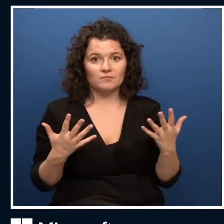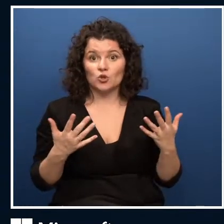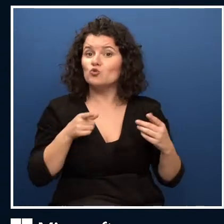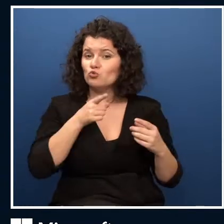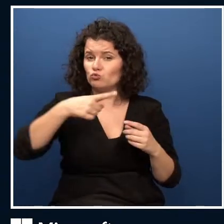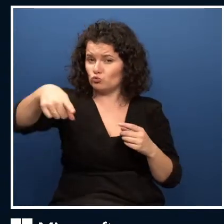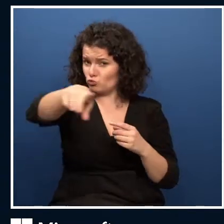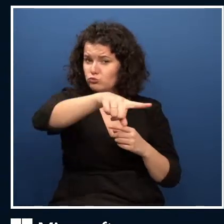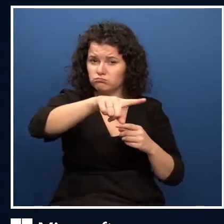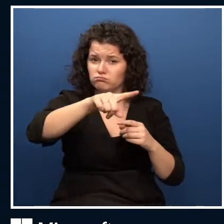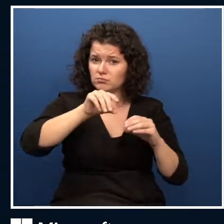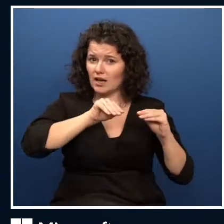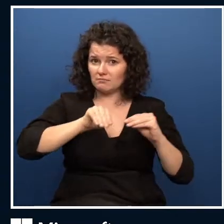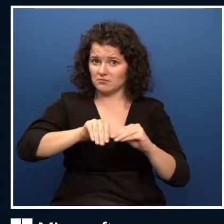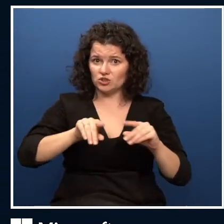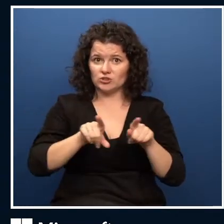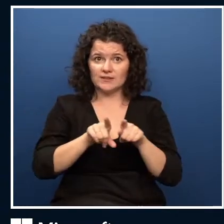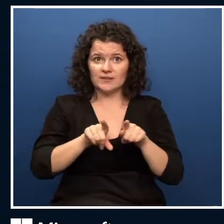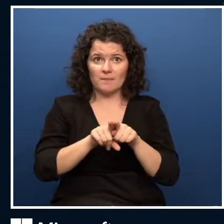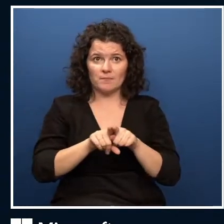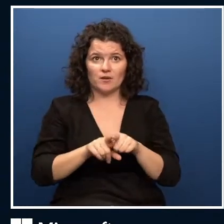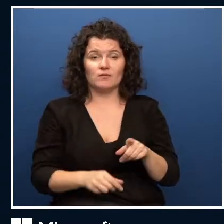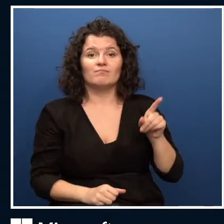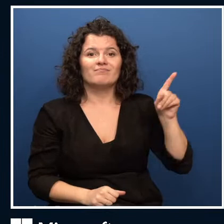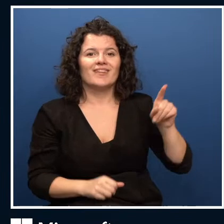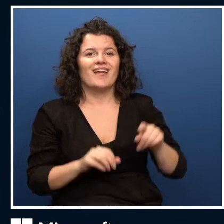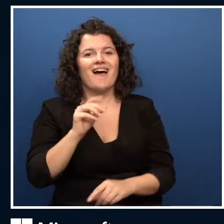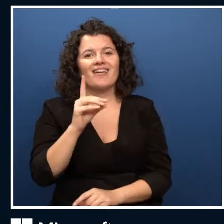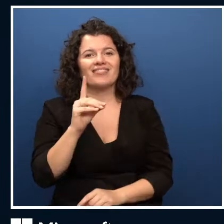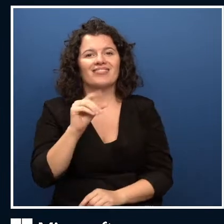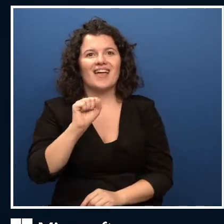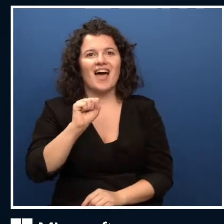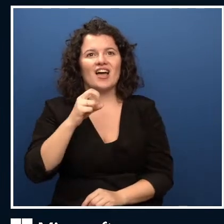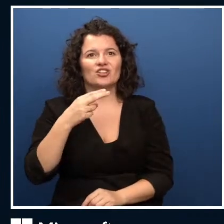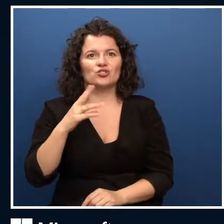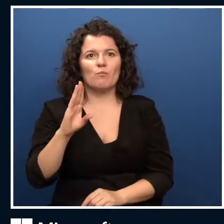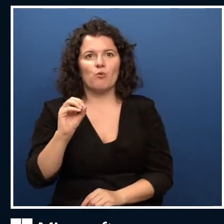mitigating biases with a dashboard. So